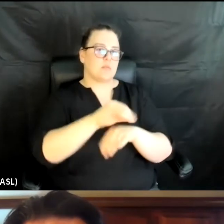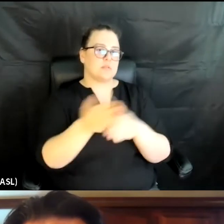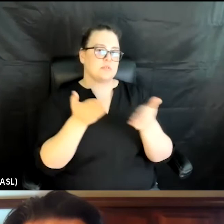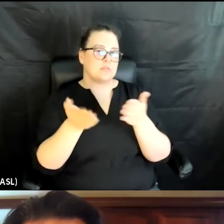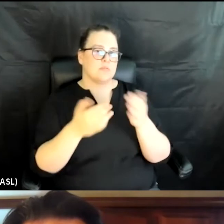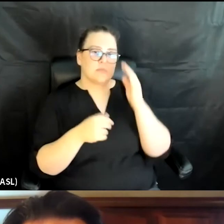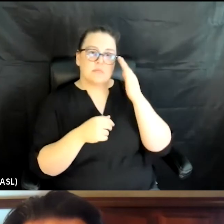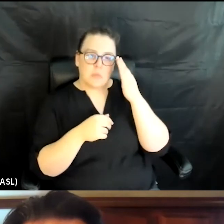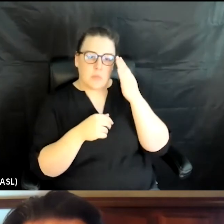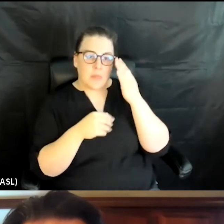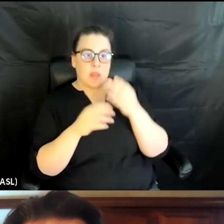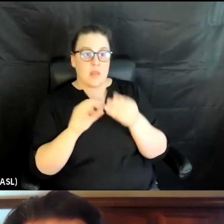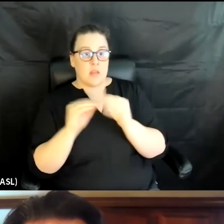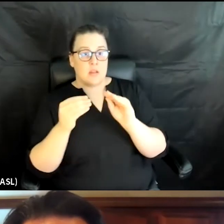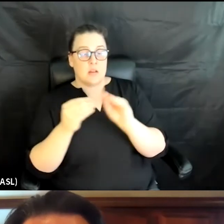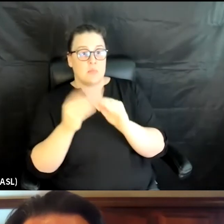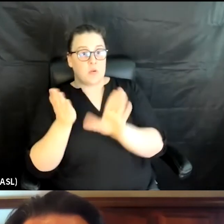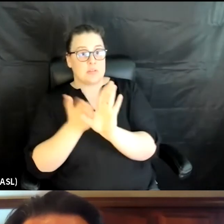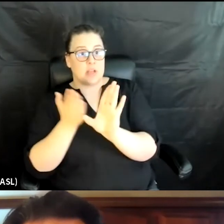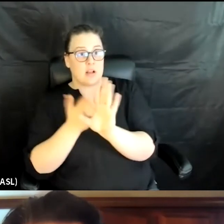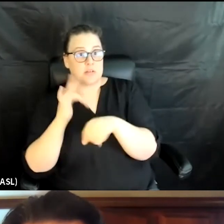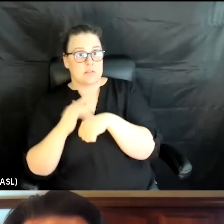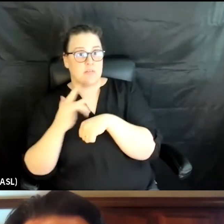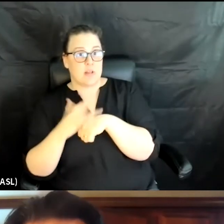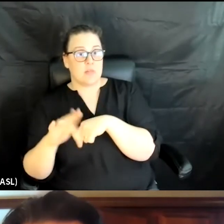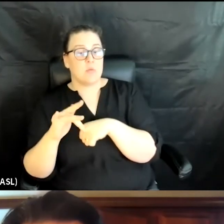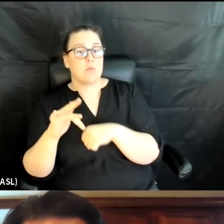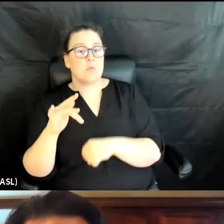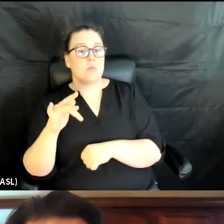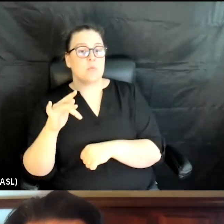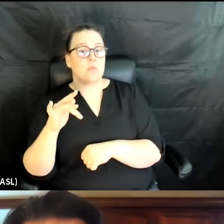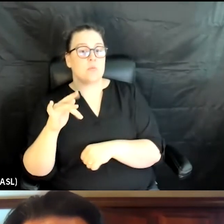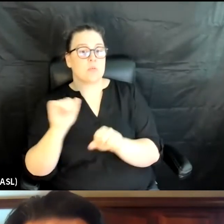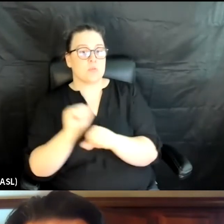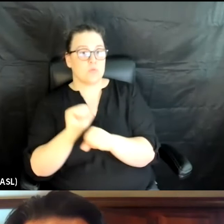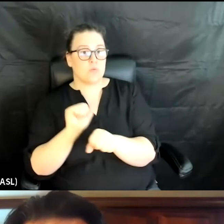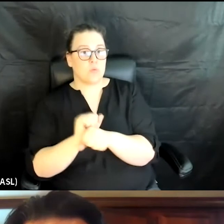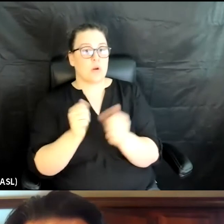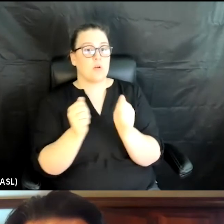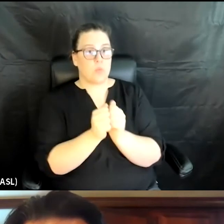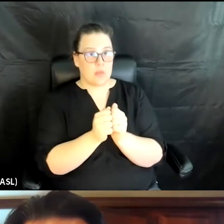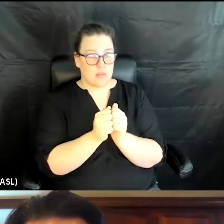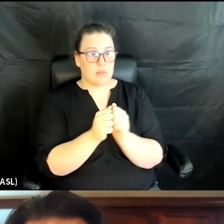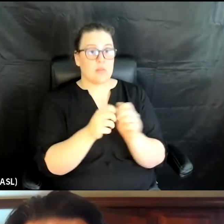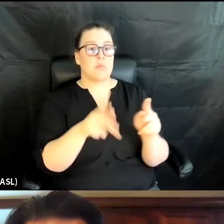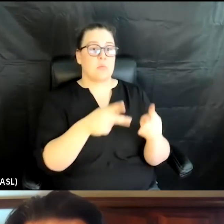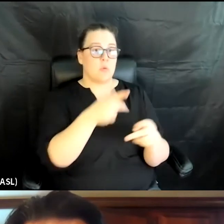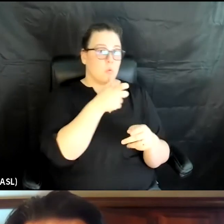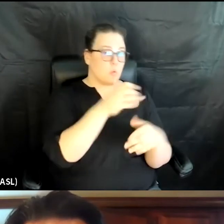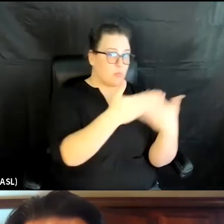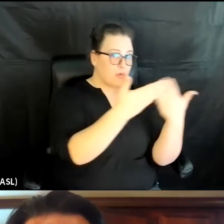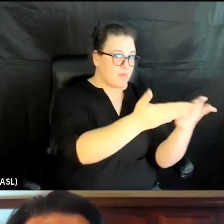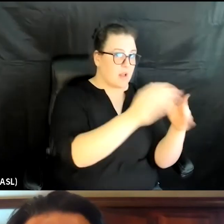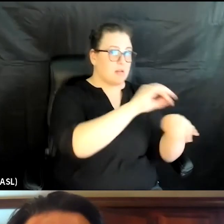the number of psychiatrists available to work with those who provide the talk counseling